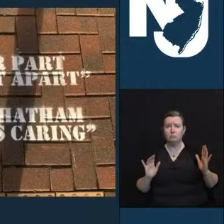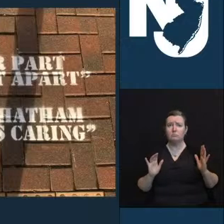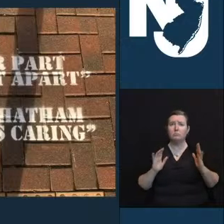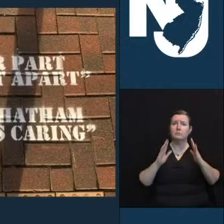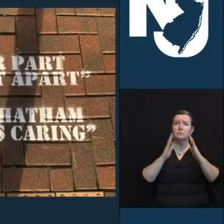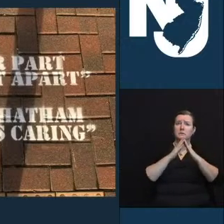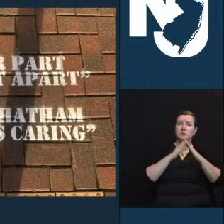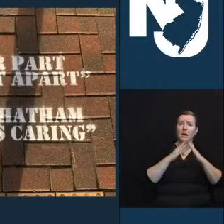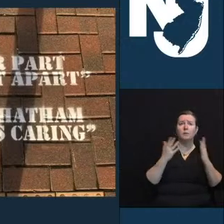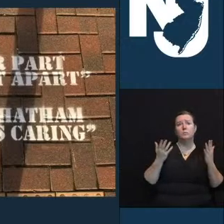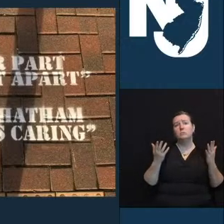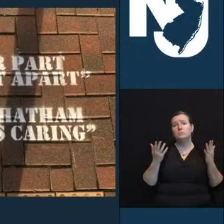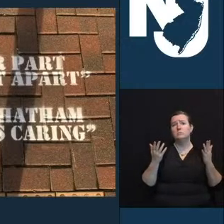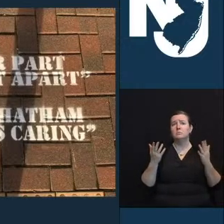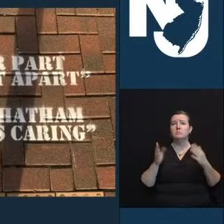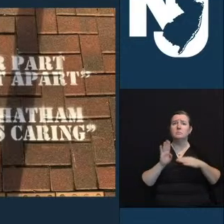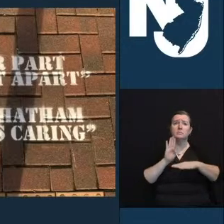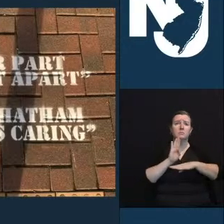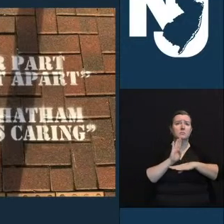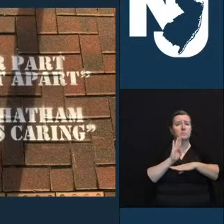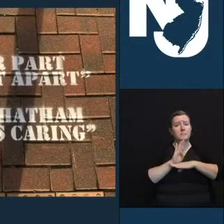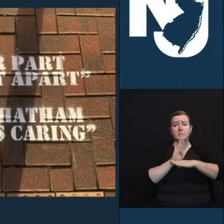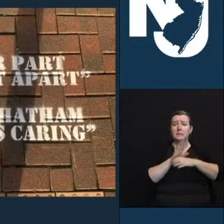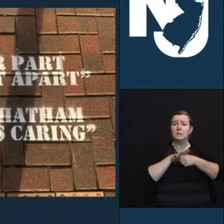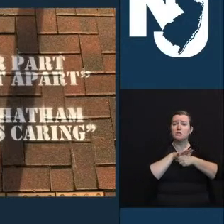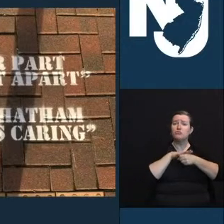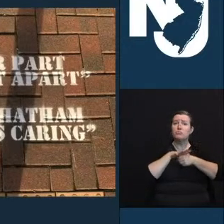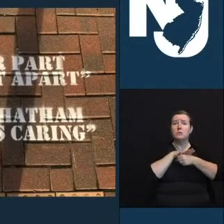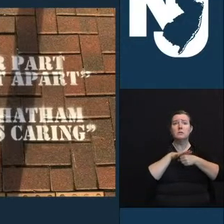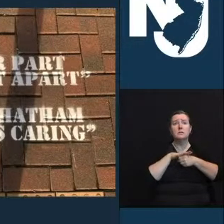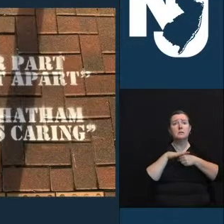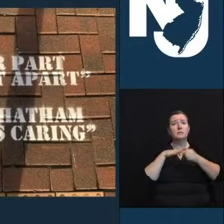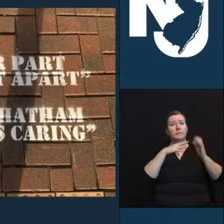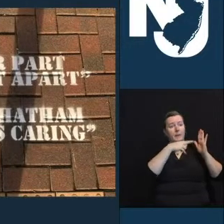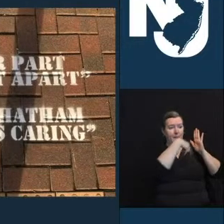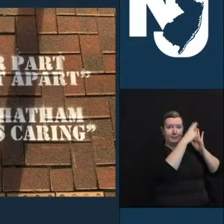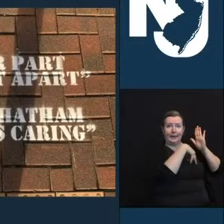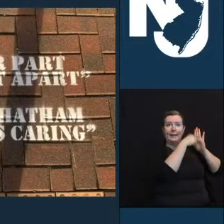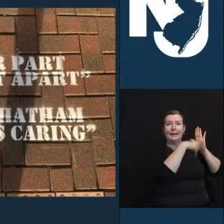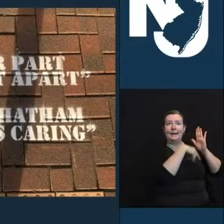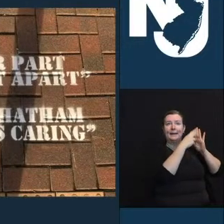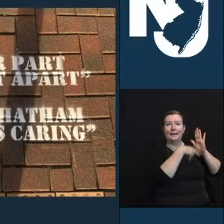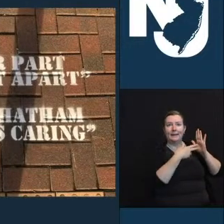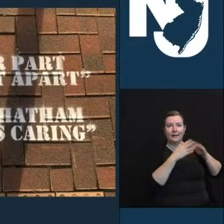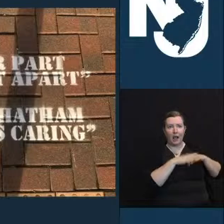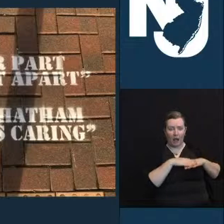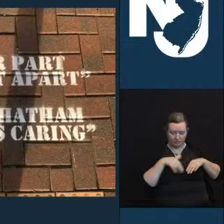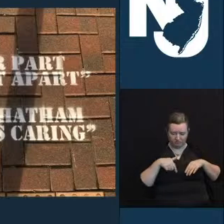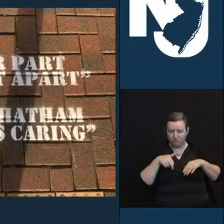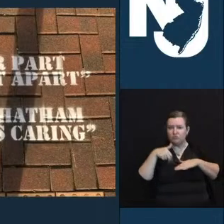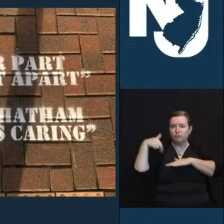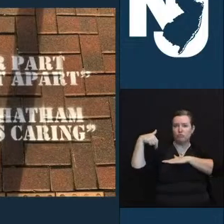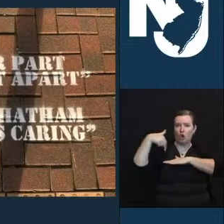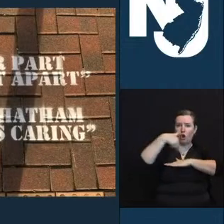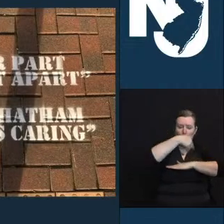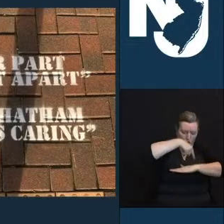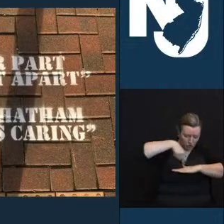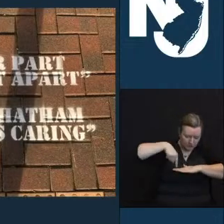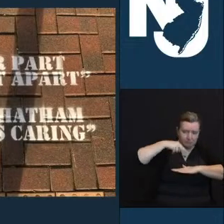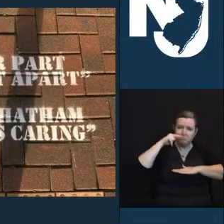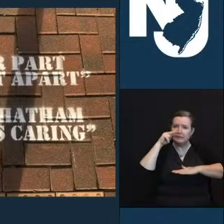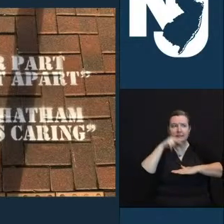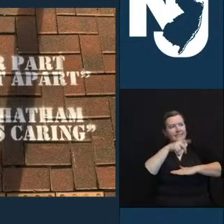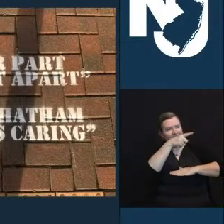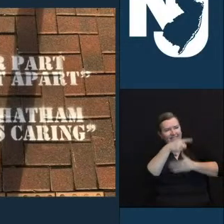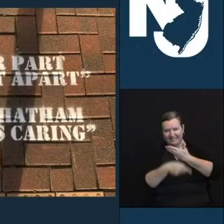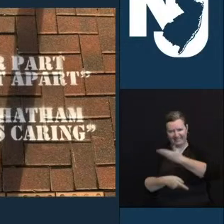by the way, the borough has also stenciled visual reminders on the sidewalk for us all to do our part, and that wearing your mask shows